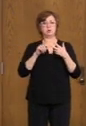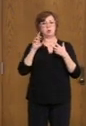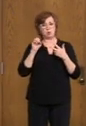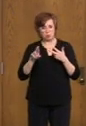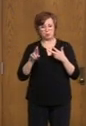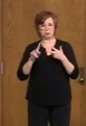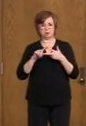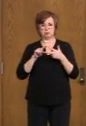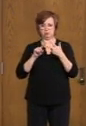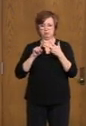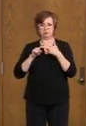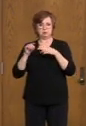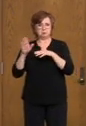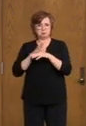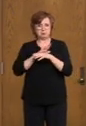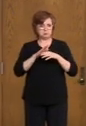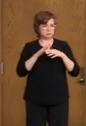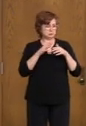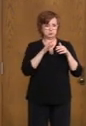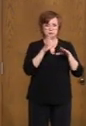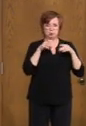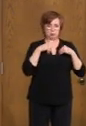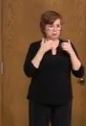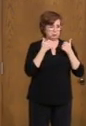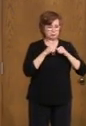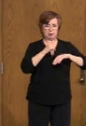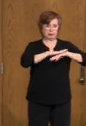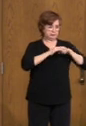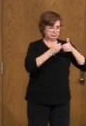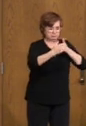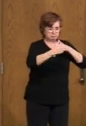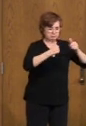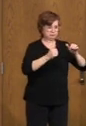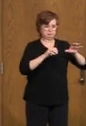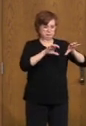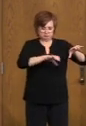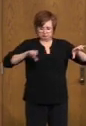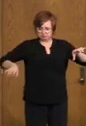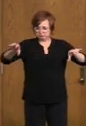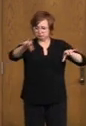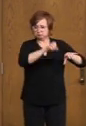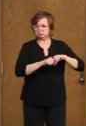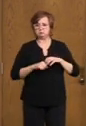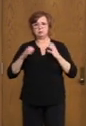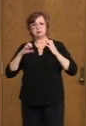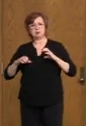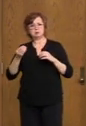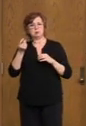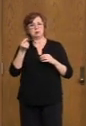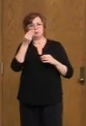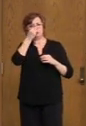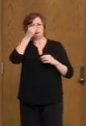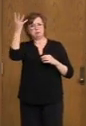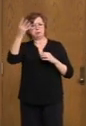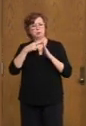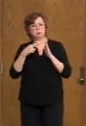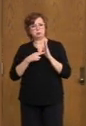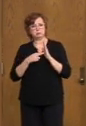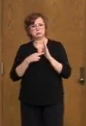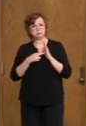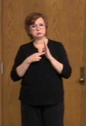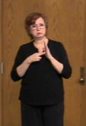business owners are trying their very best to comply with the guidelines, but the patrons are not complying and creating problems for the business and for other patrons there. So